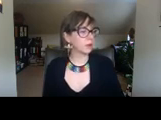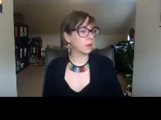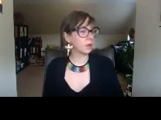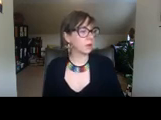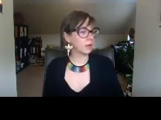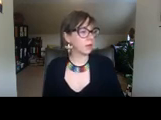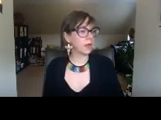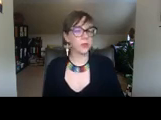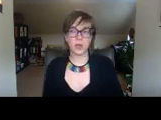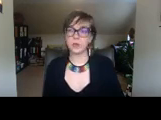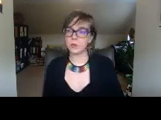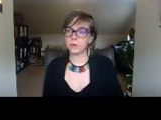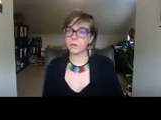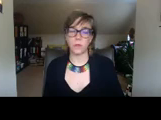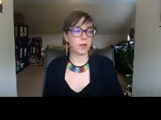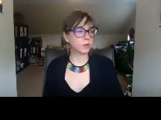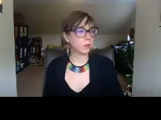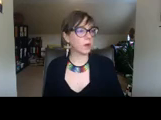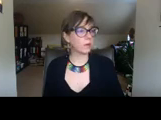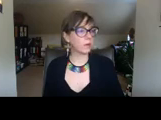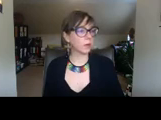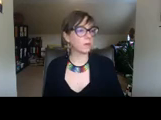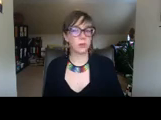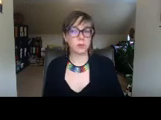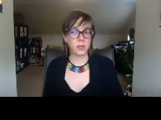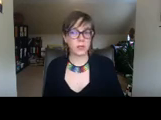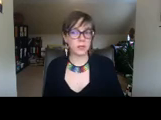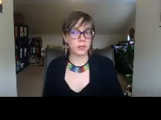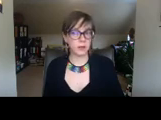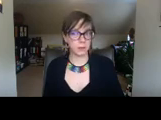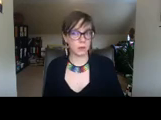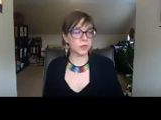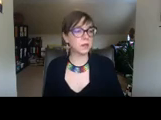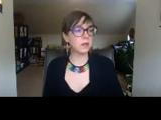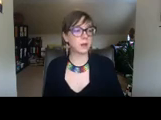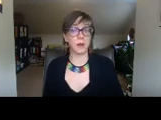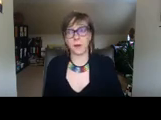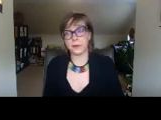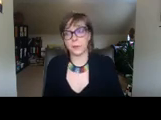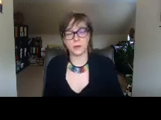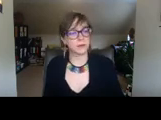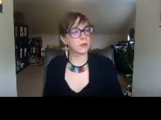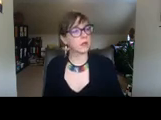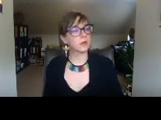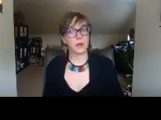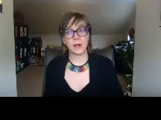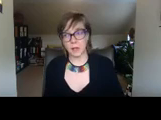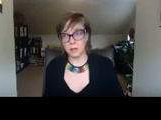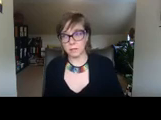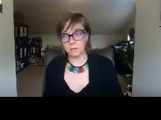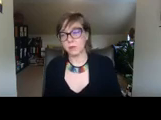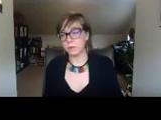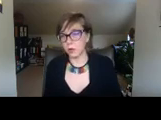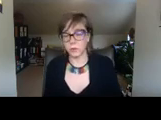pandemic, what's the mode of delivery, it changed, right? So it went from 206 in person among my respondents to